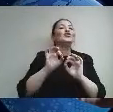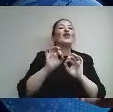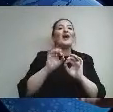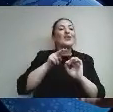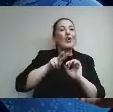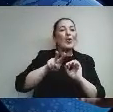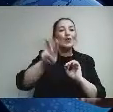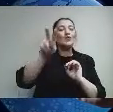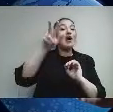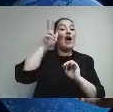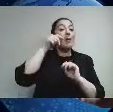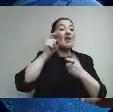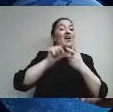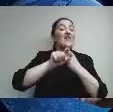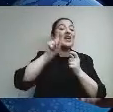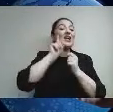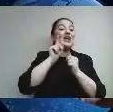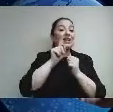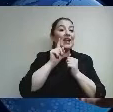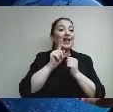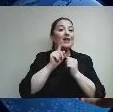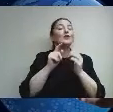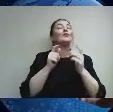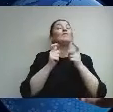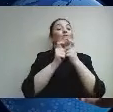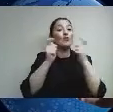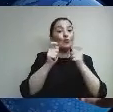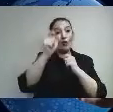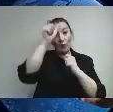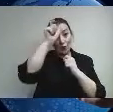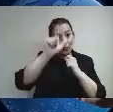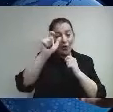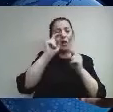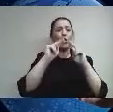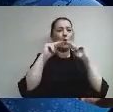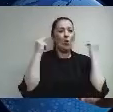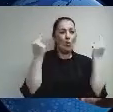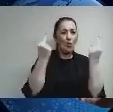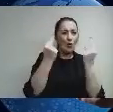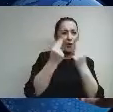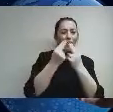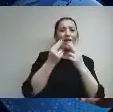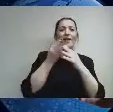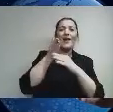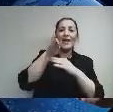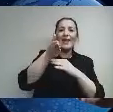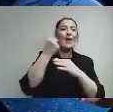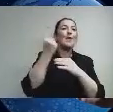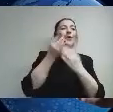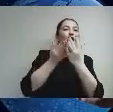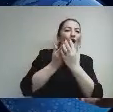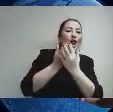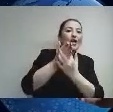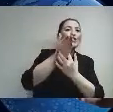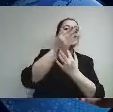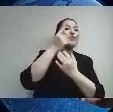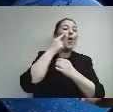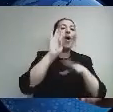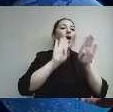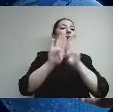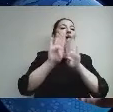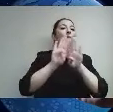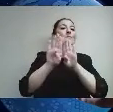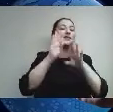and UK, and we are targeting to be an accessible